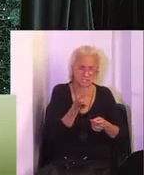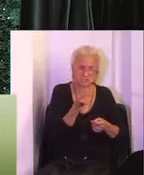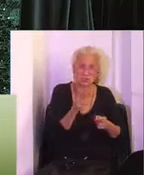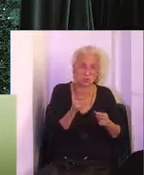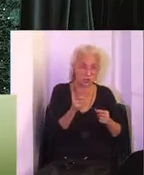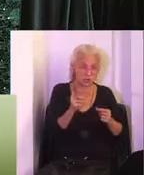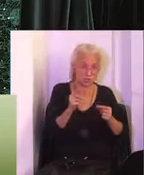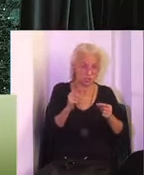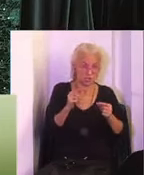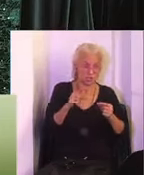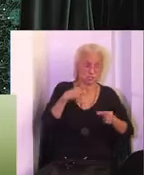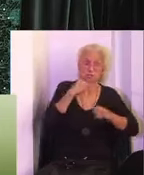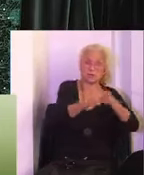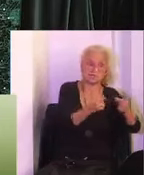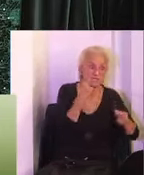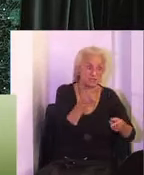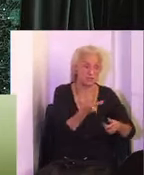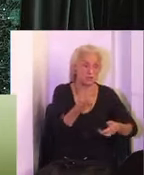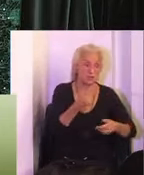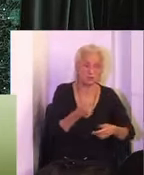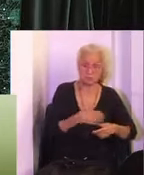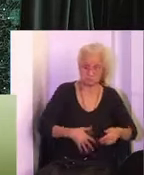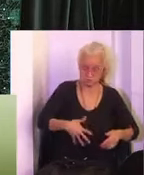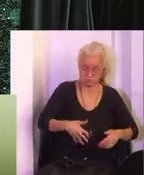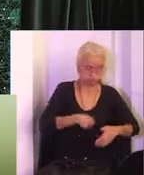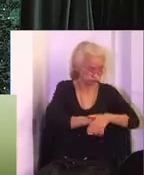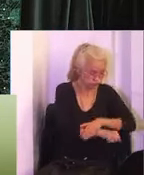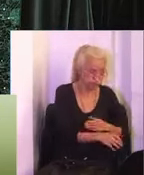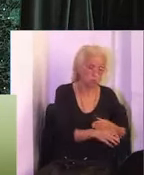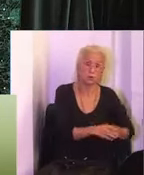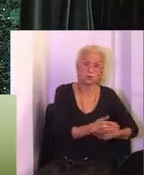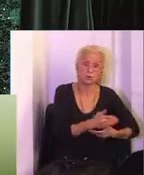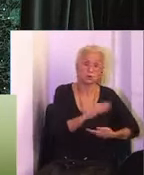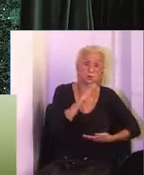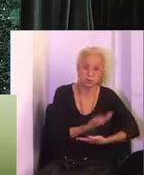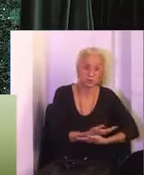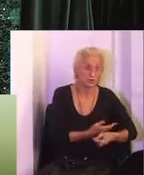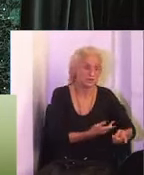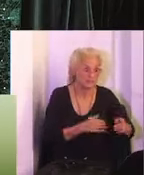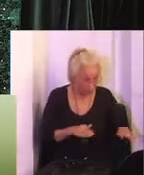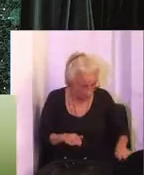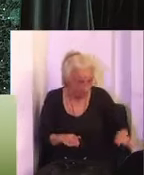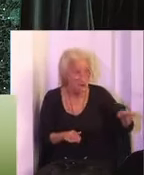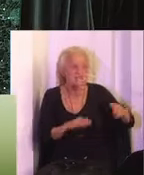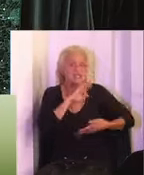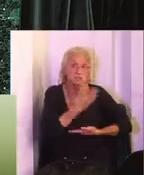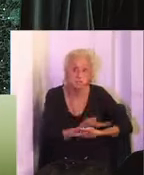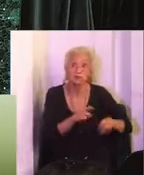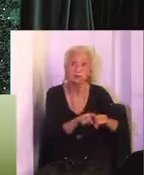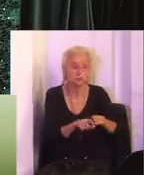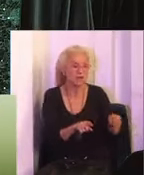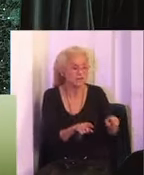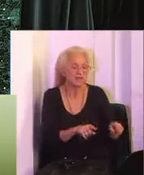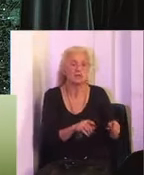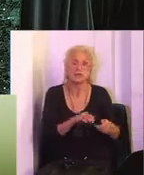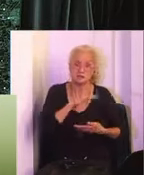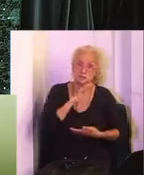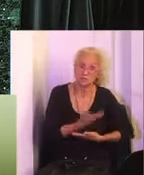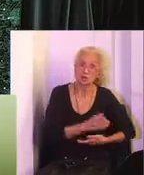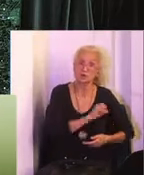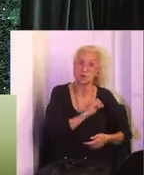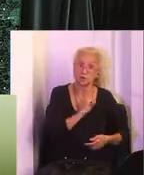they had a daughter, then the daughter would become, they would rear the daughter. And then the daughter would go to college and